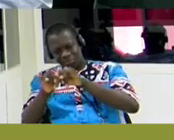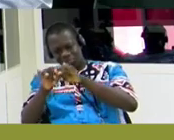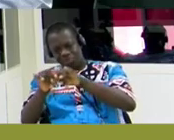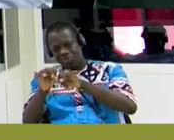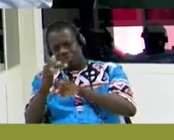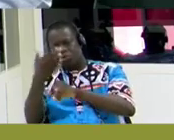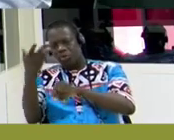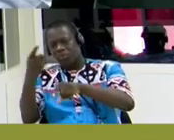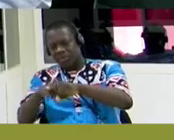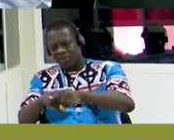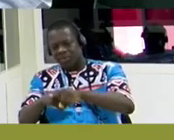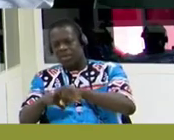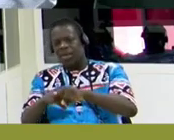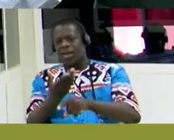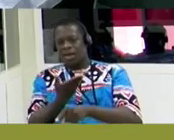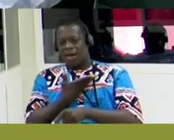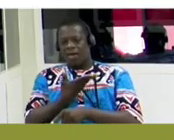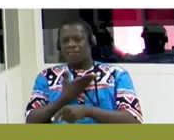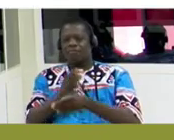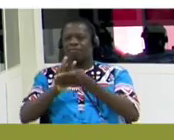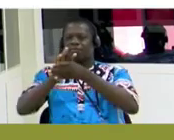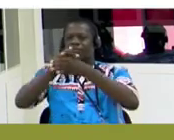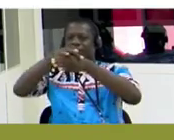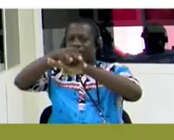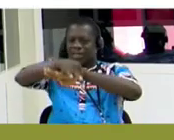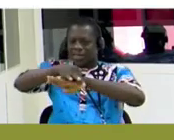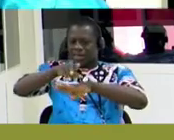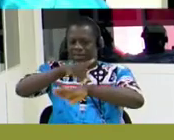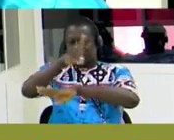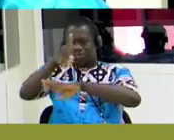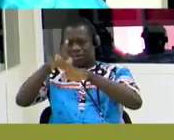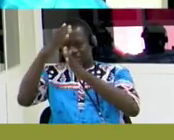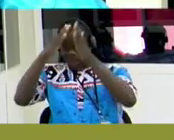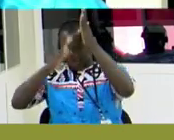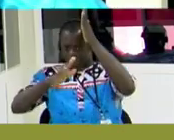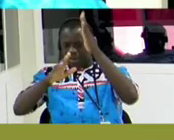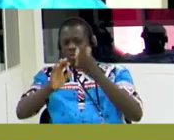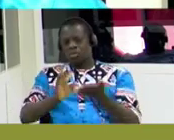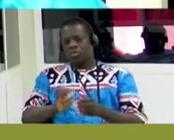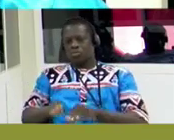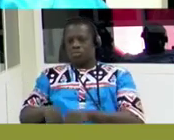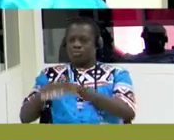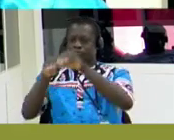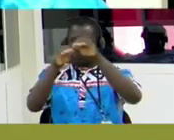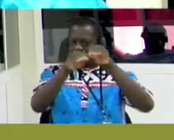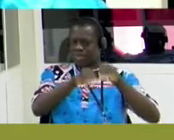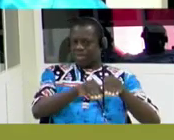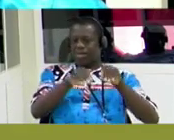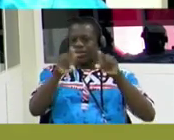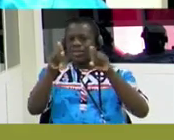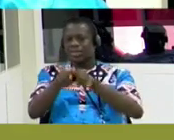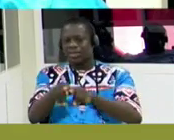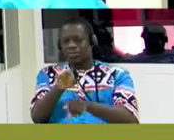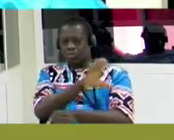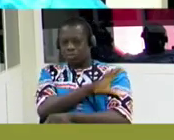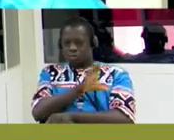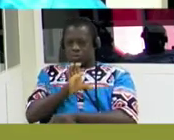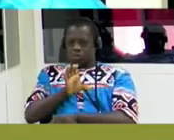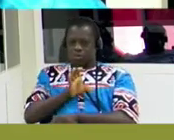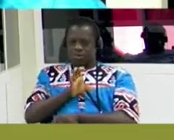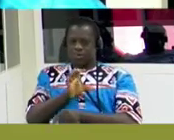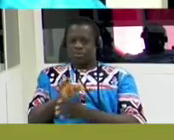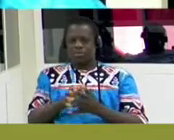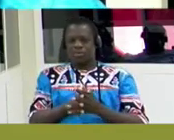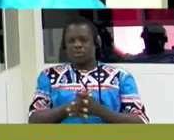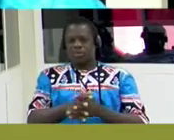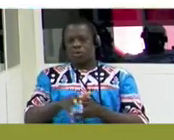at Fajara, I was moved there too, but still under Alpha Company. And what was your job in the